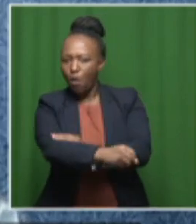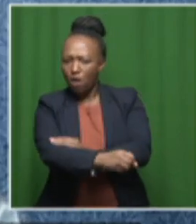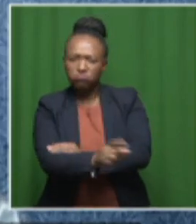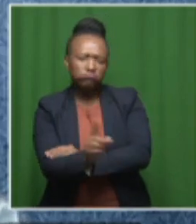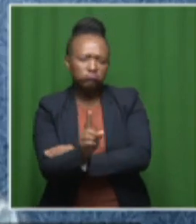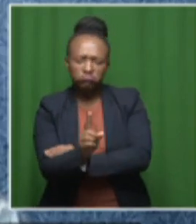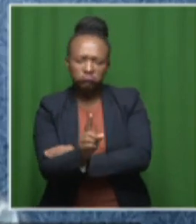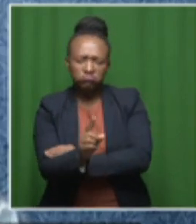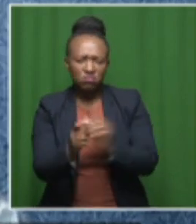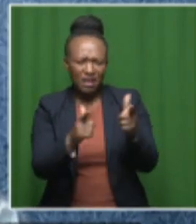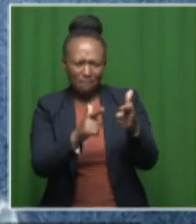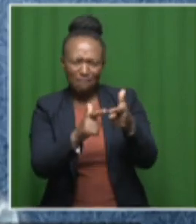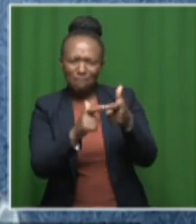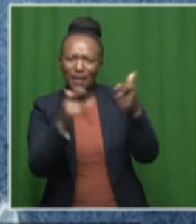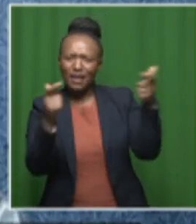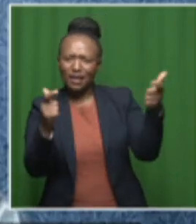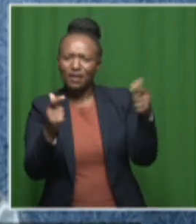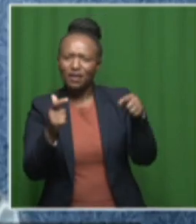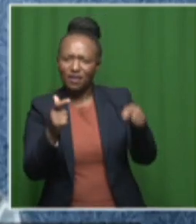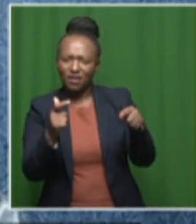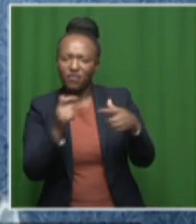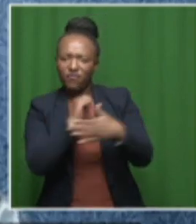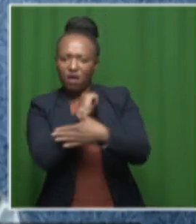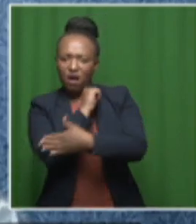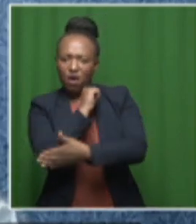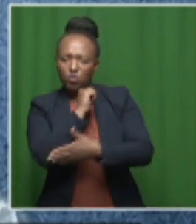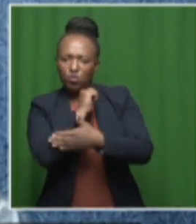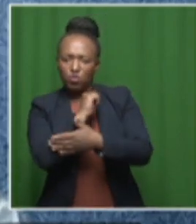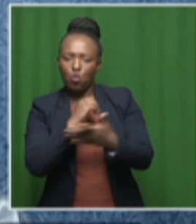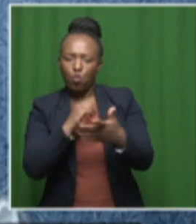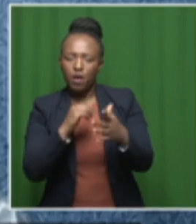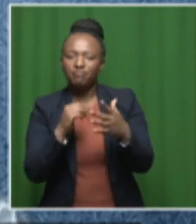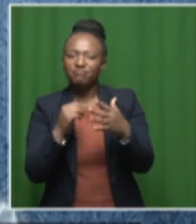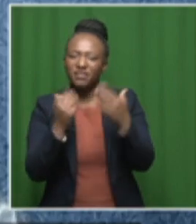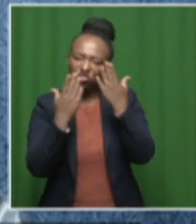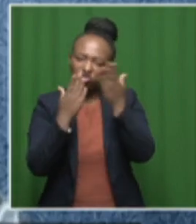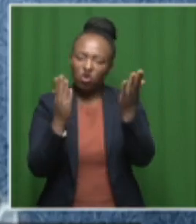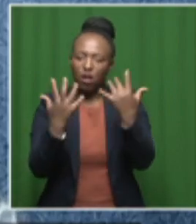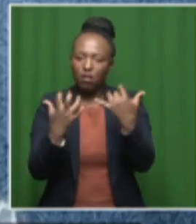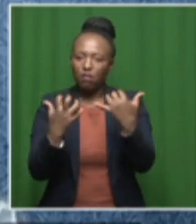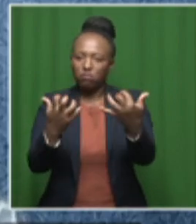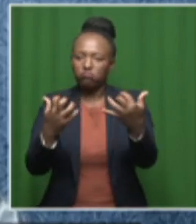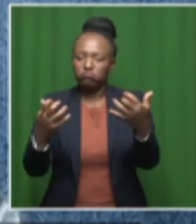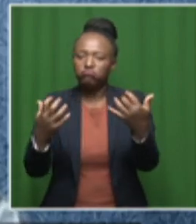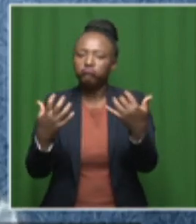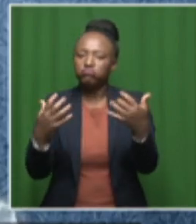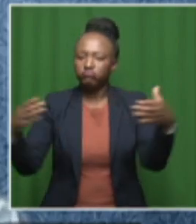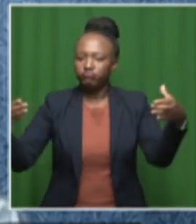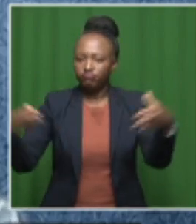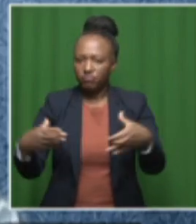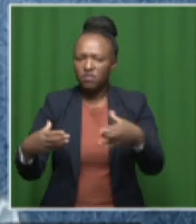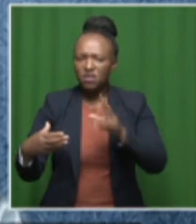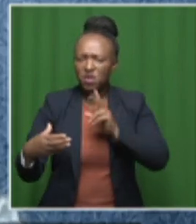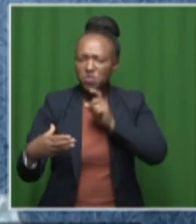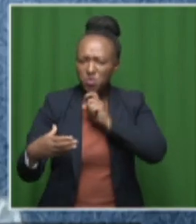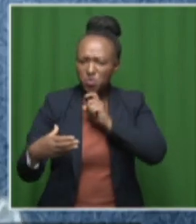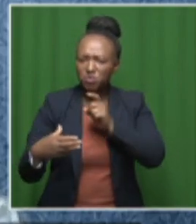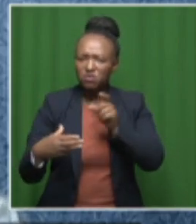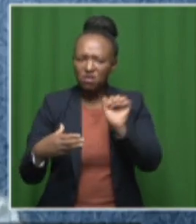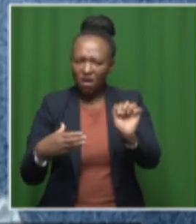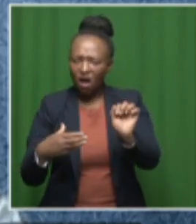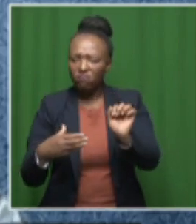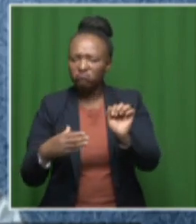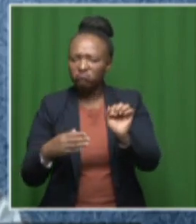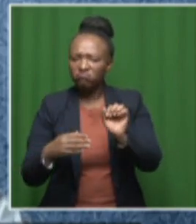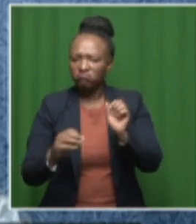bloc of member states in the General Assembly, and it uses its voice effectively when it needs to. And this is one of the